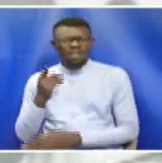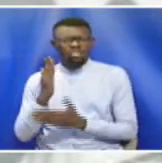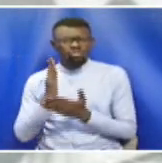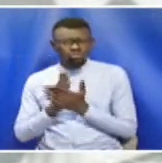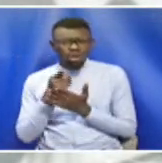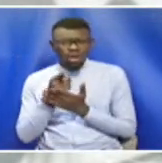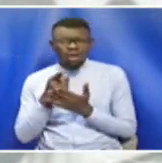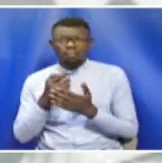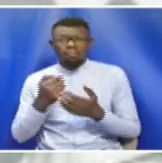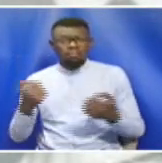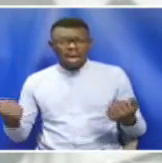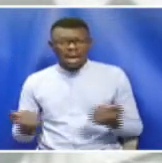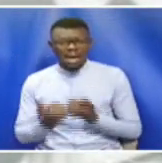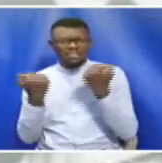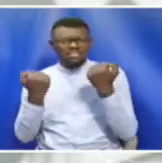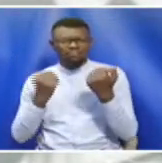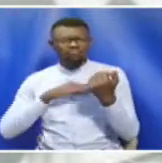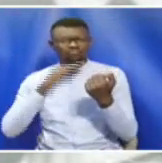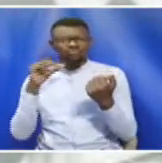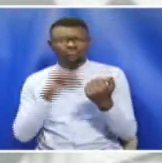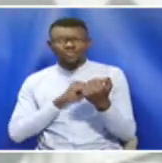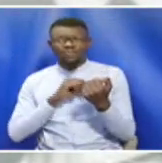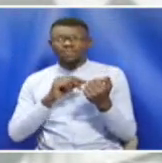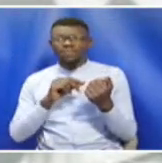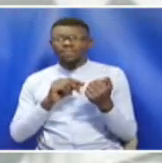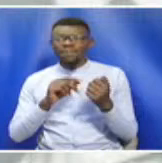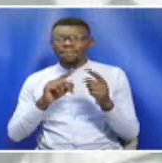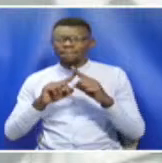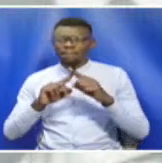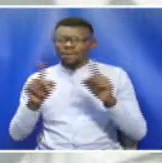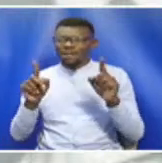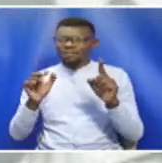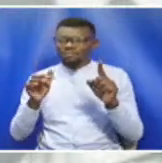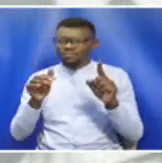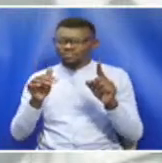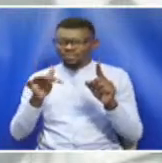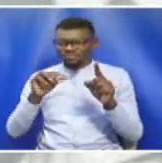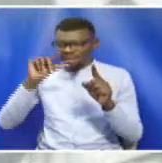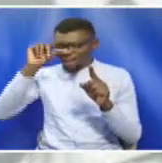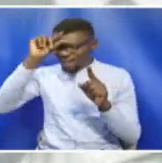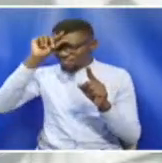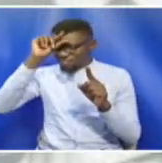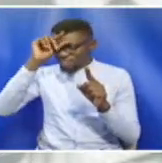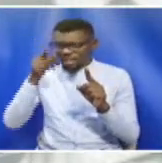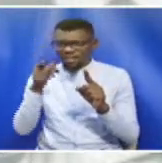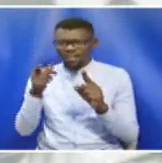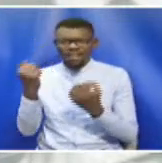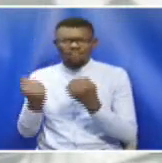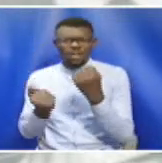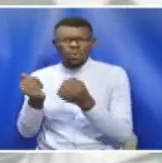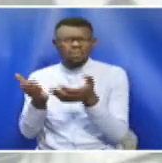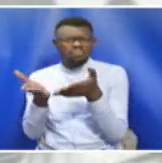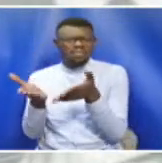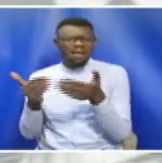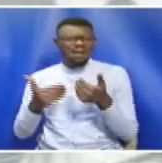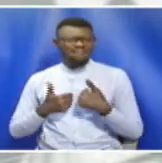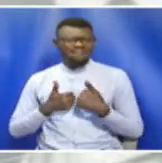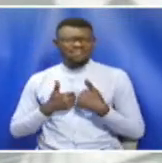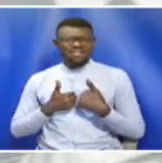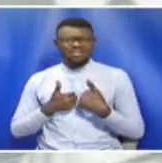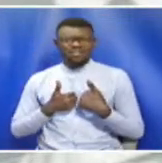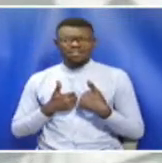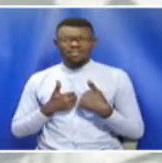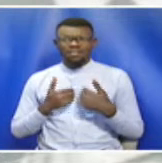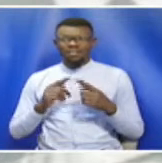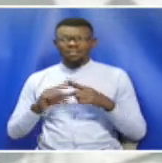motor accident in which a government criminal investigation department vehicle was involved, and since this